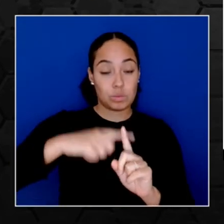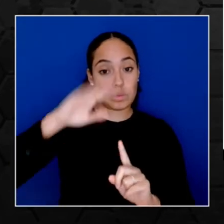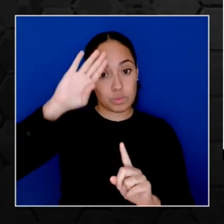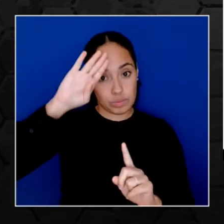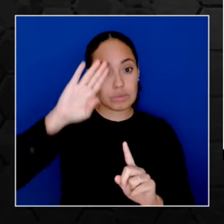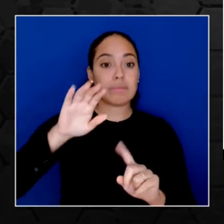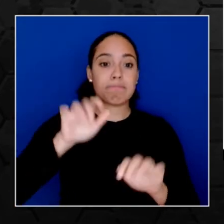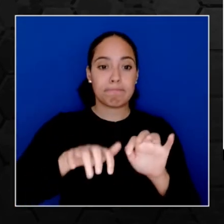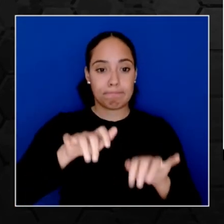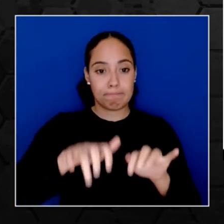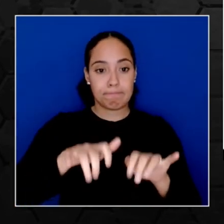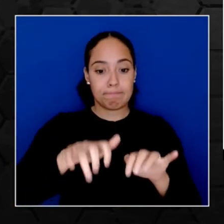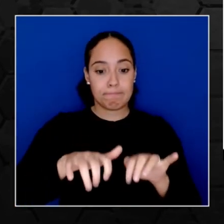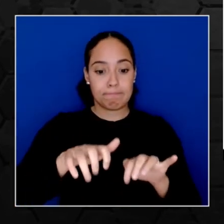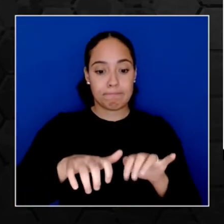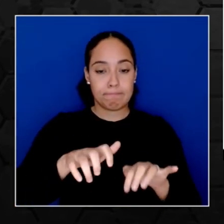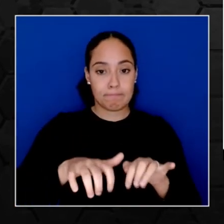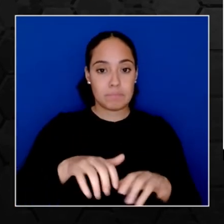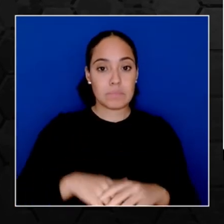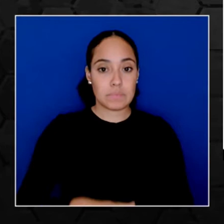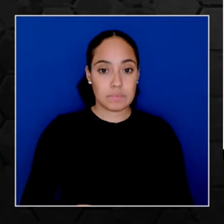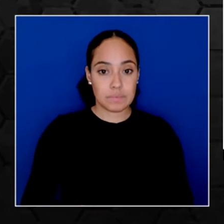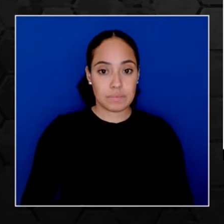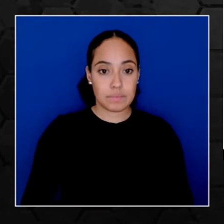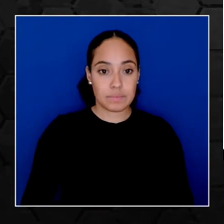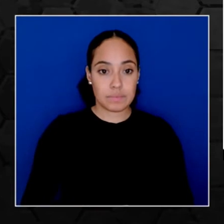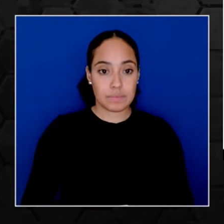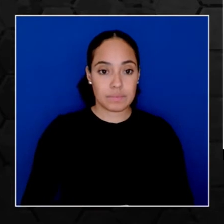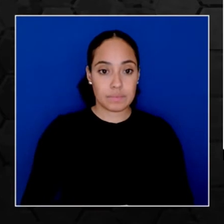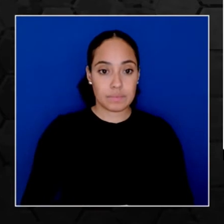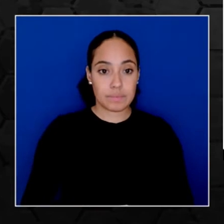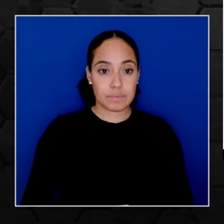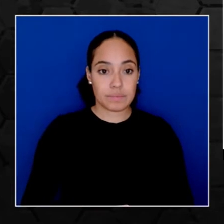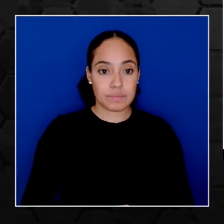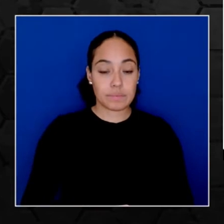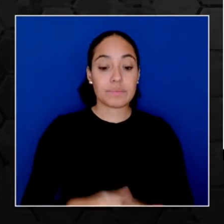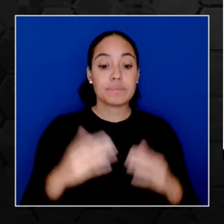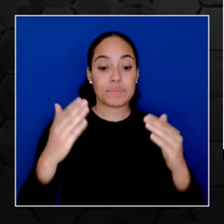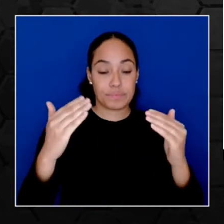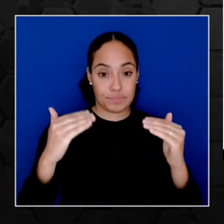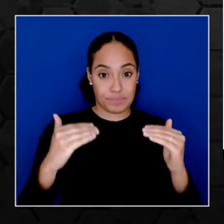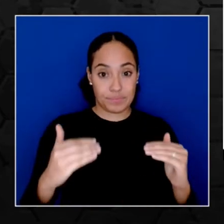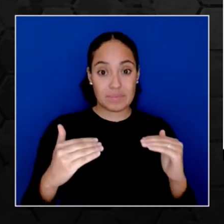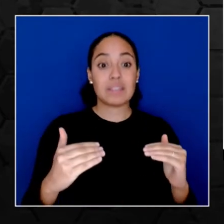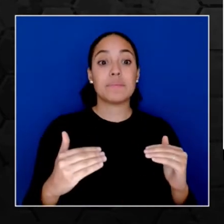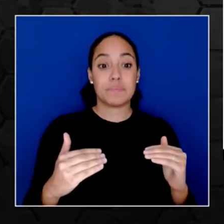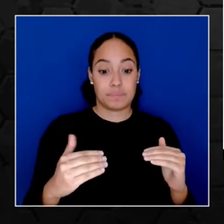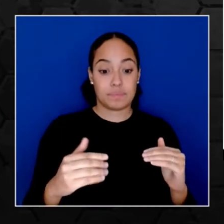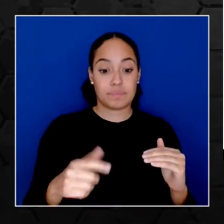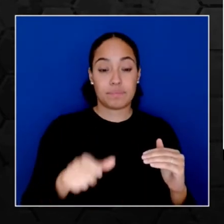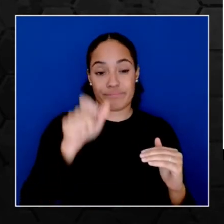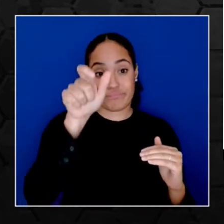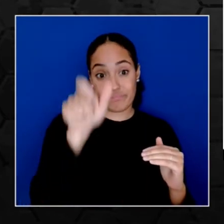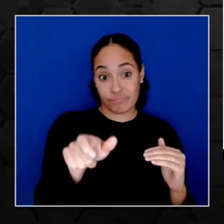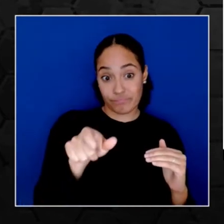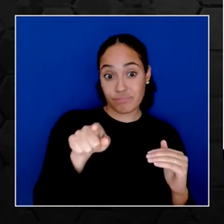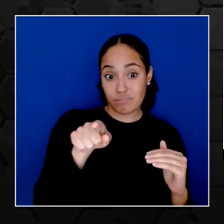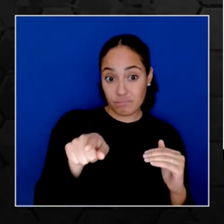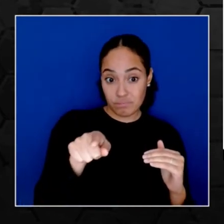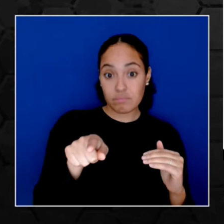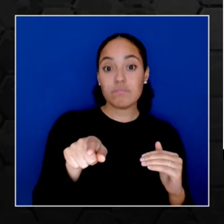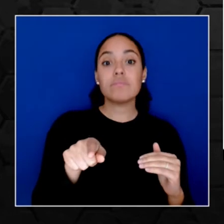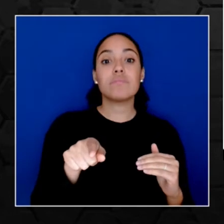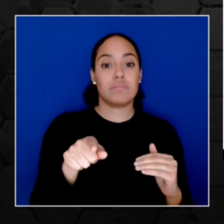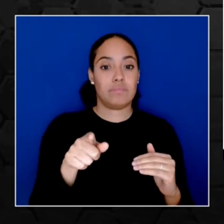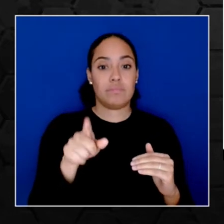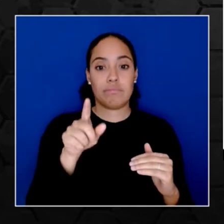statement box. And after that, I'll be asking the students, these users, if they have anything else to check with, that is any other